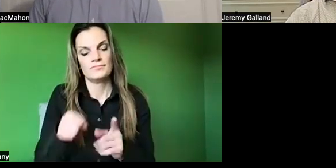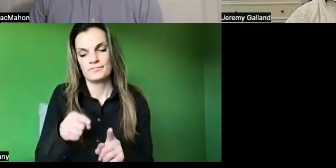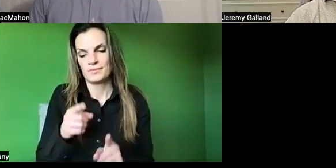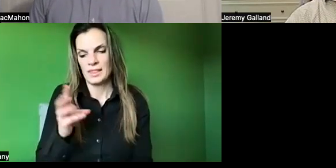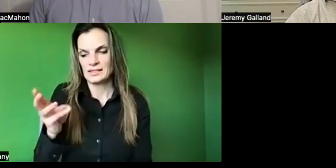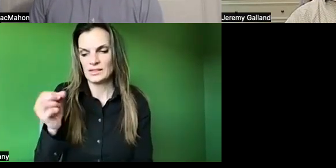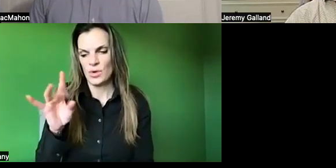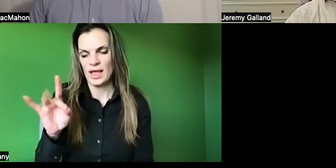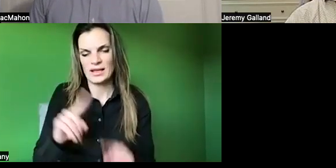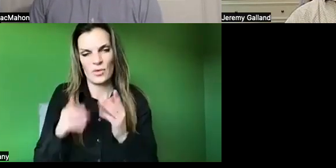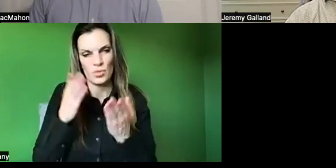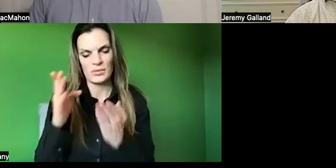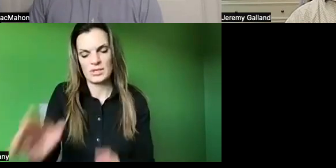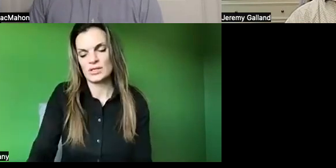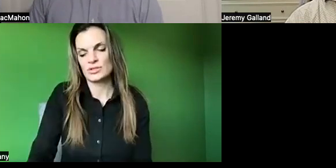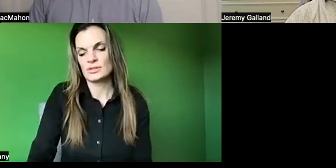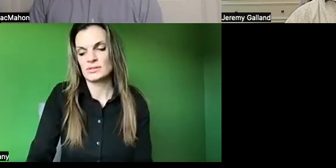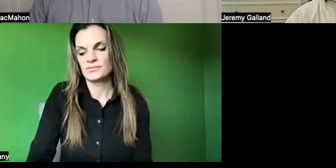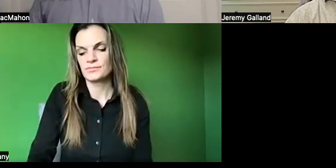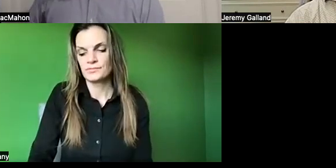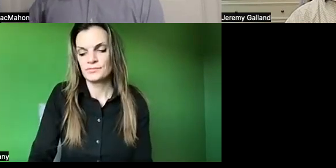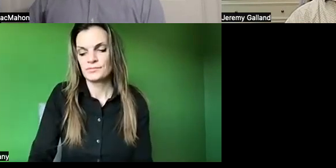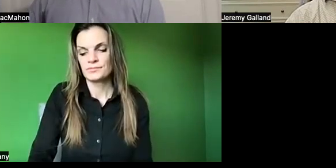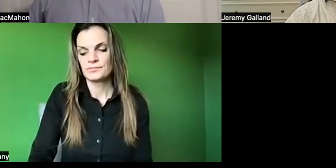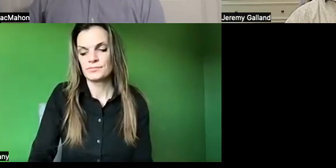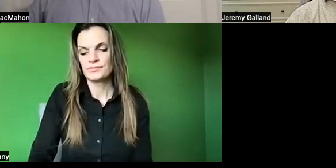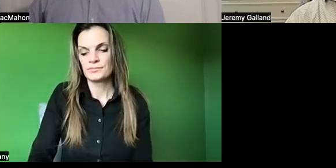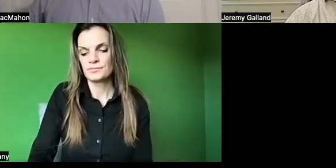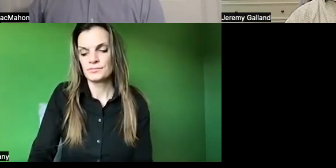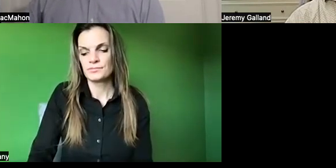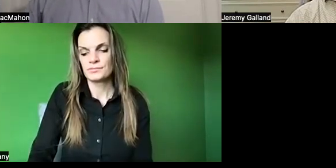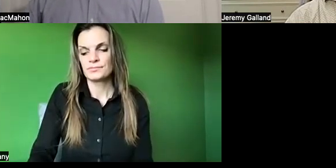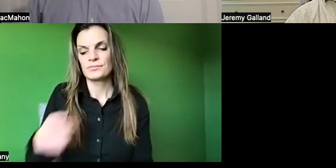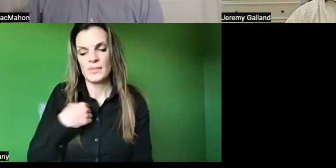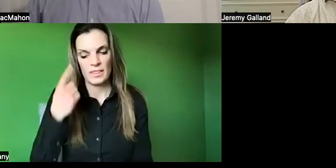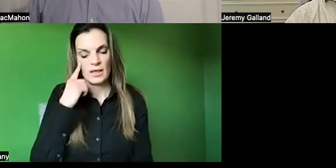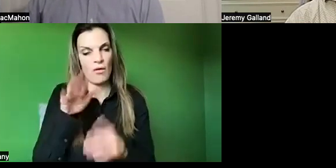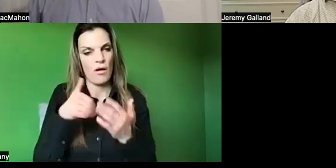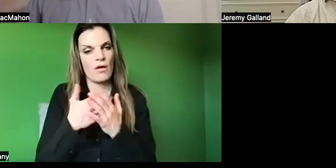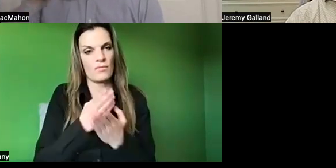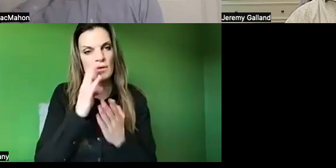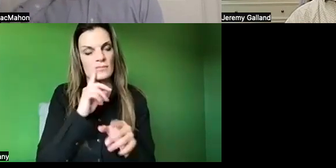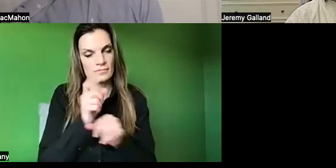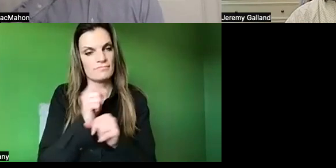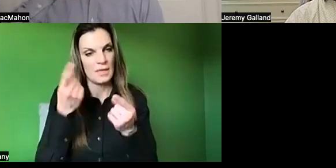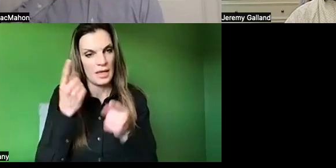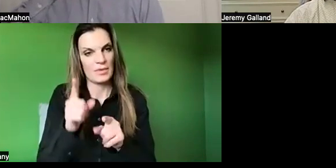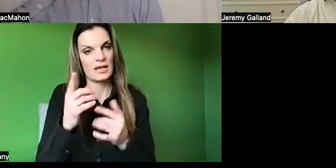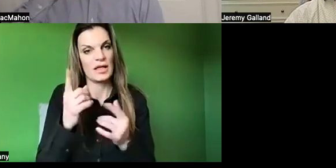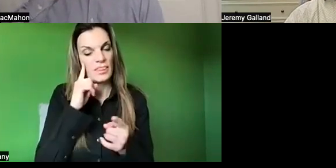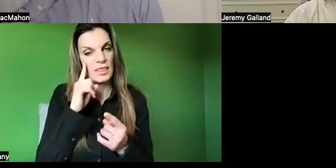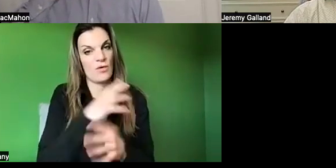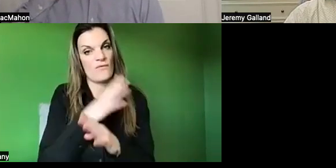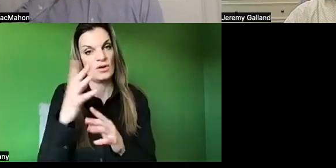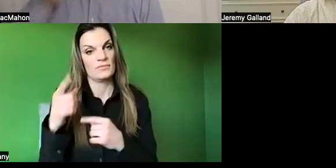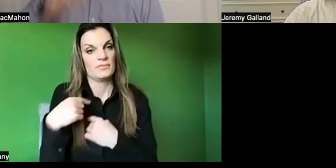8 recommendations that were made. And I believe that all of those recommendations were put into place. And I think that over time now we've begun to